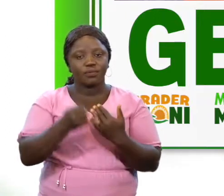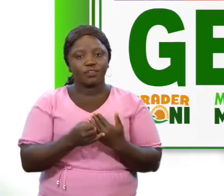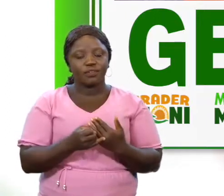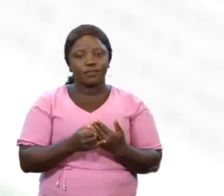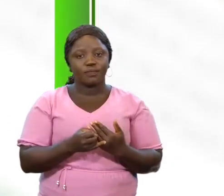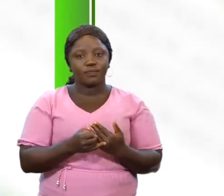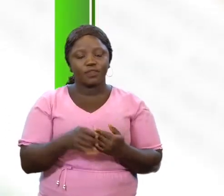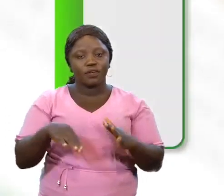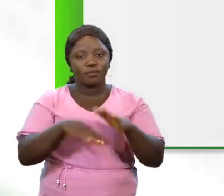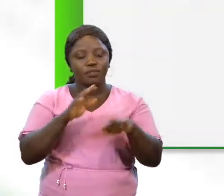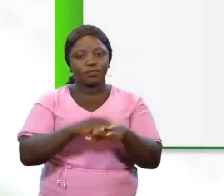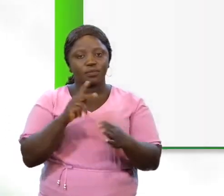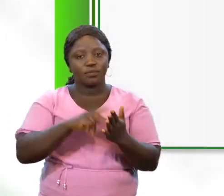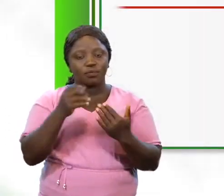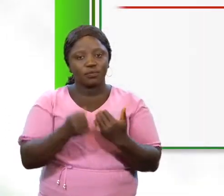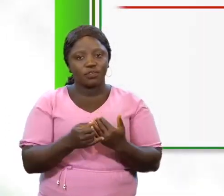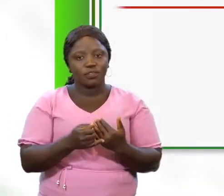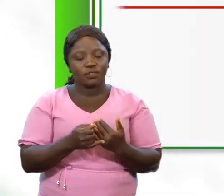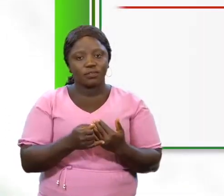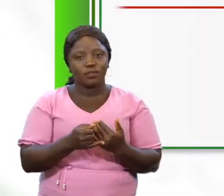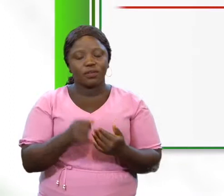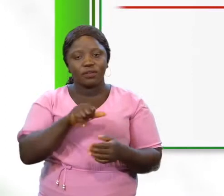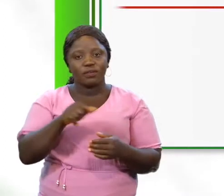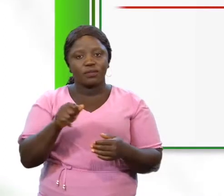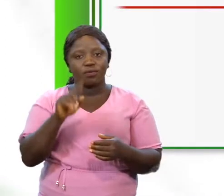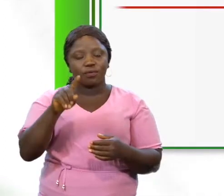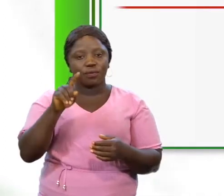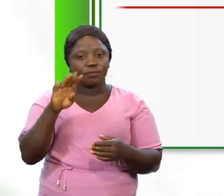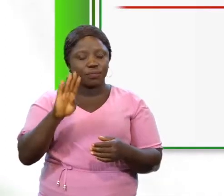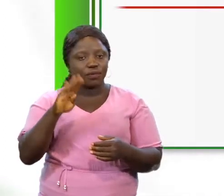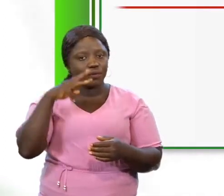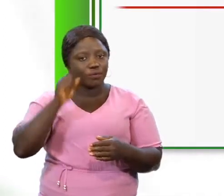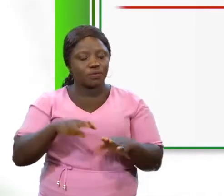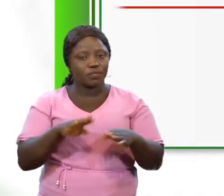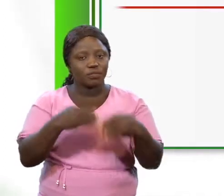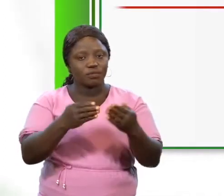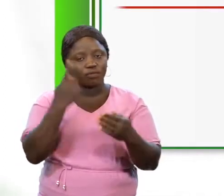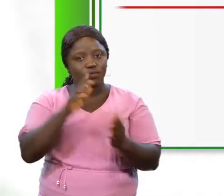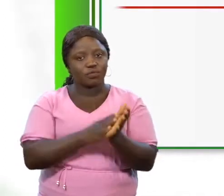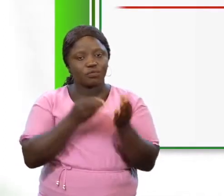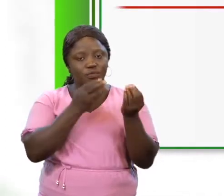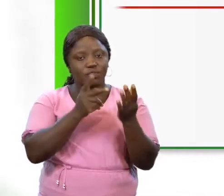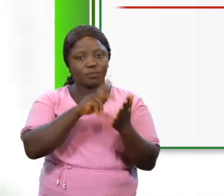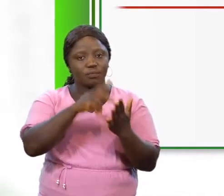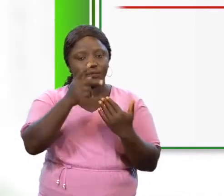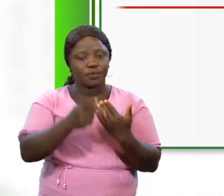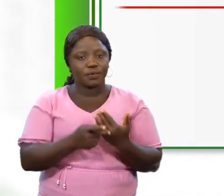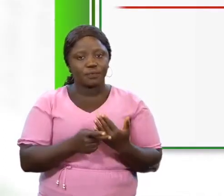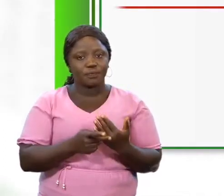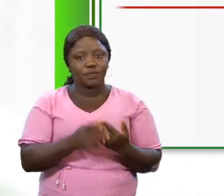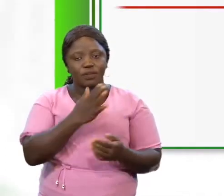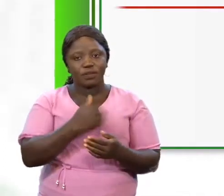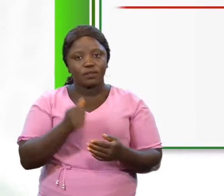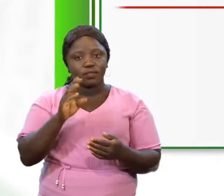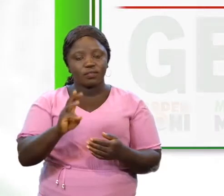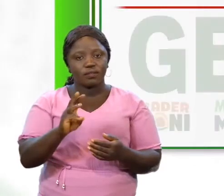budget. According to the budget breakdown, a total of 1 billion naira was allotted for the homegrown school feeding